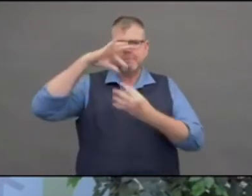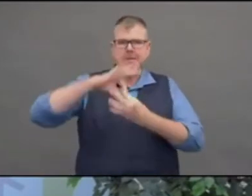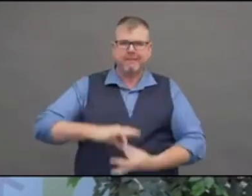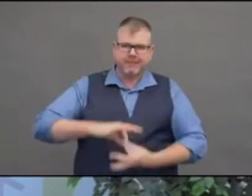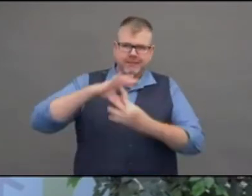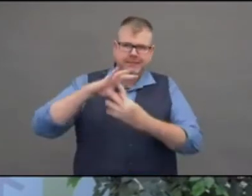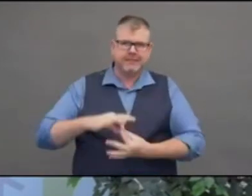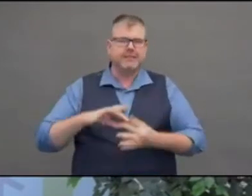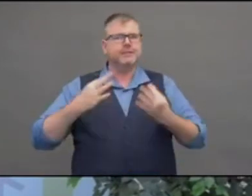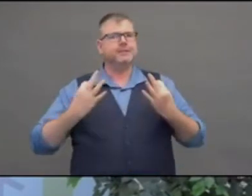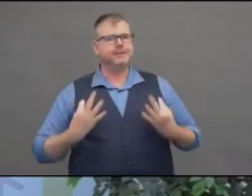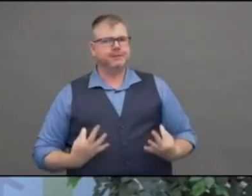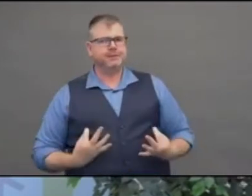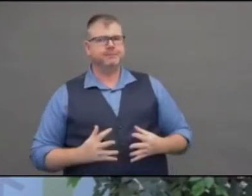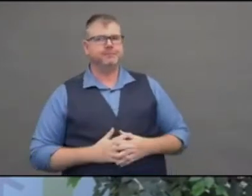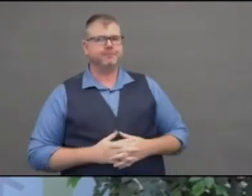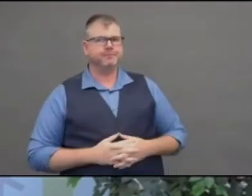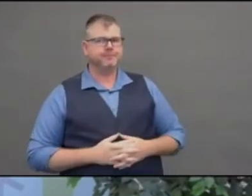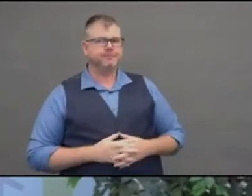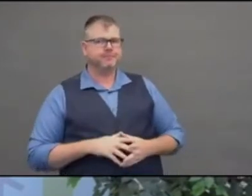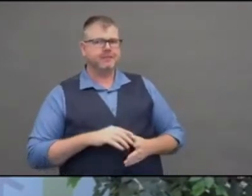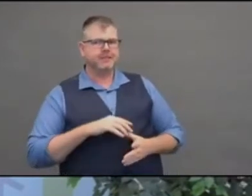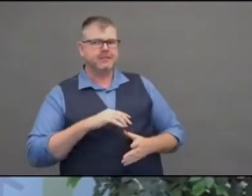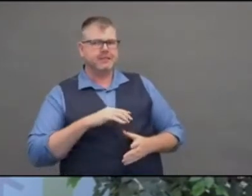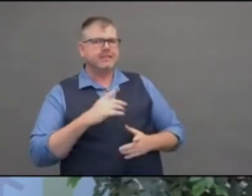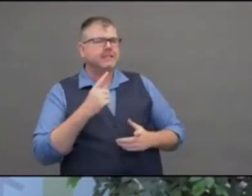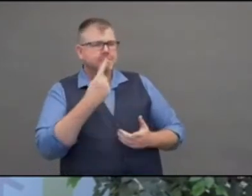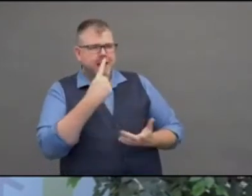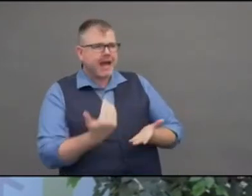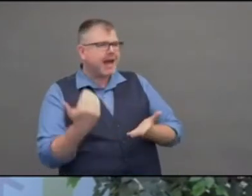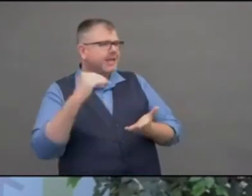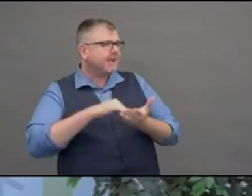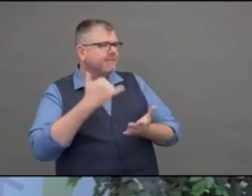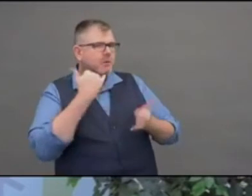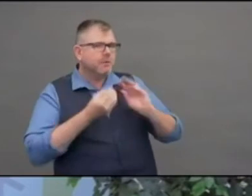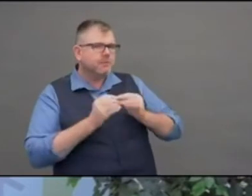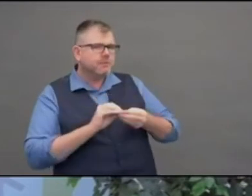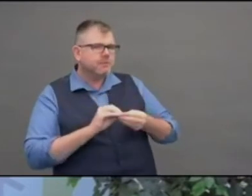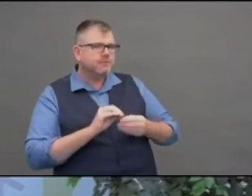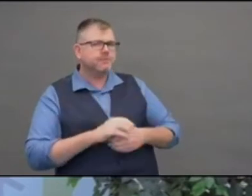last time, what was that phone number that you mentioned earlier? Our phone number that you could reach us